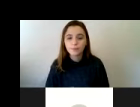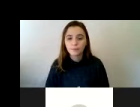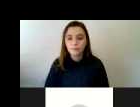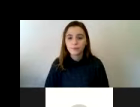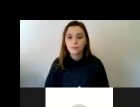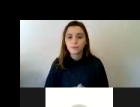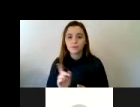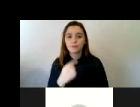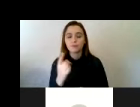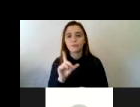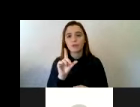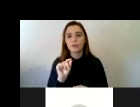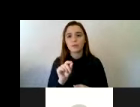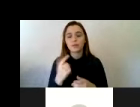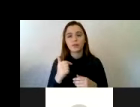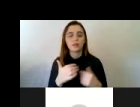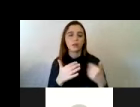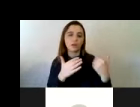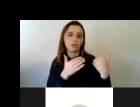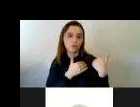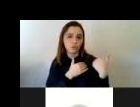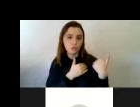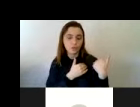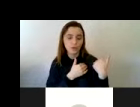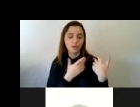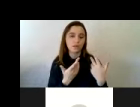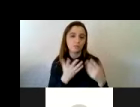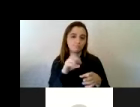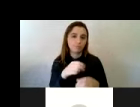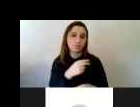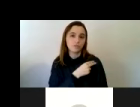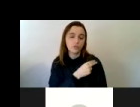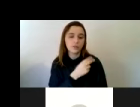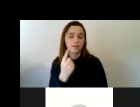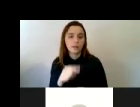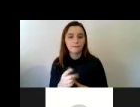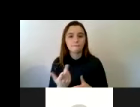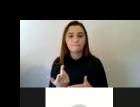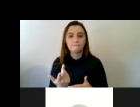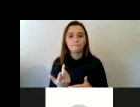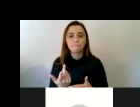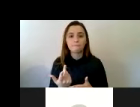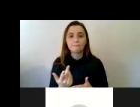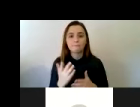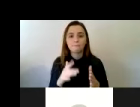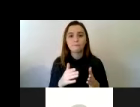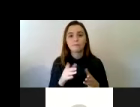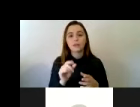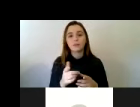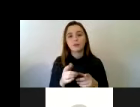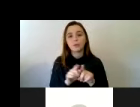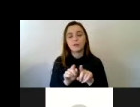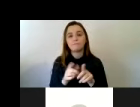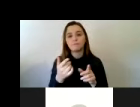have responsibilities as a medical university towards the patients of healthcare, or